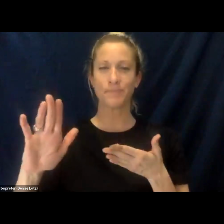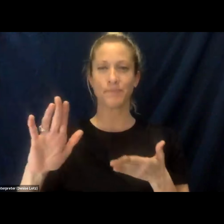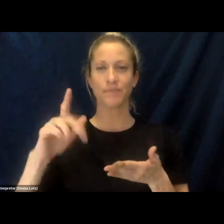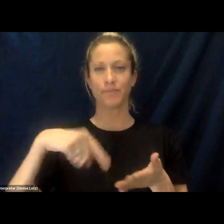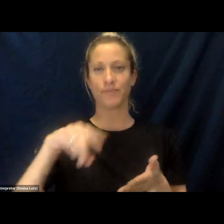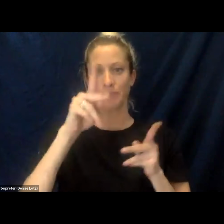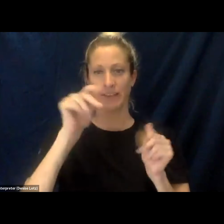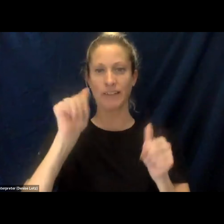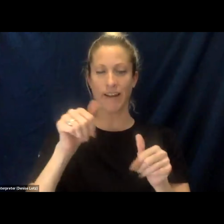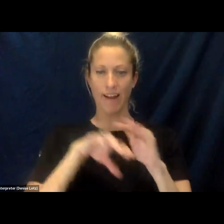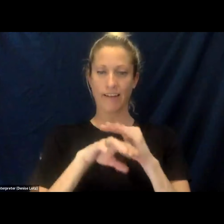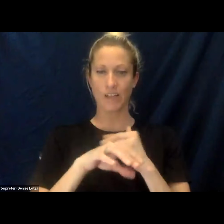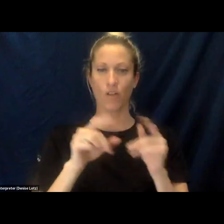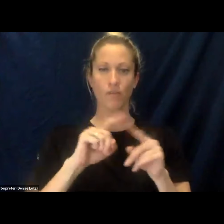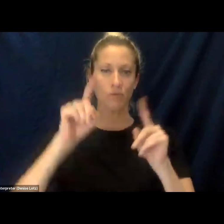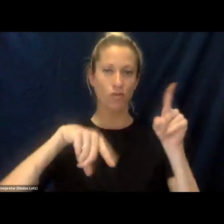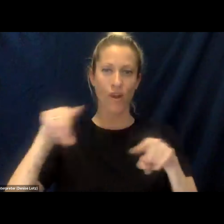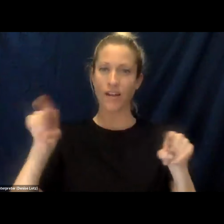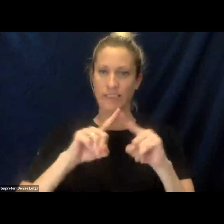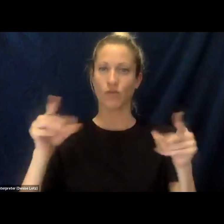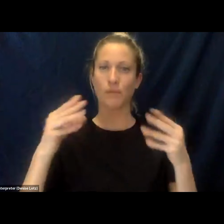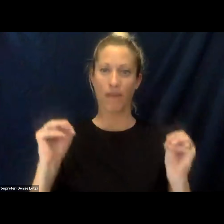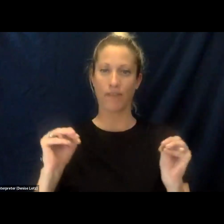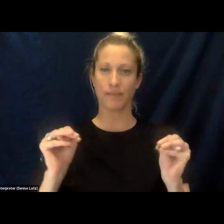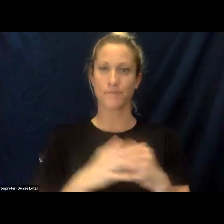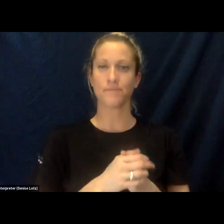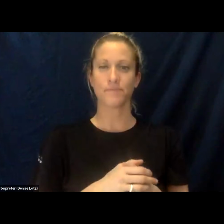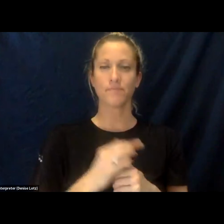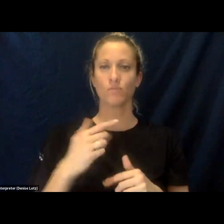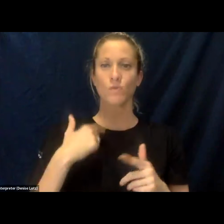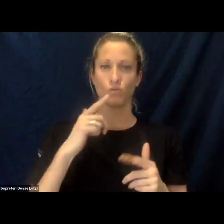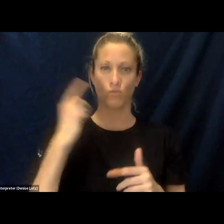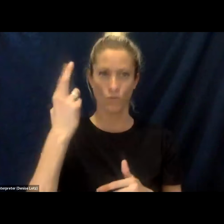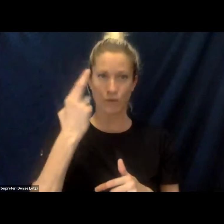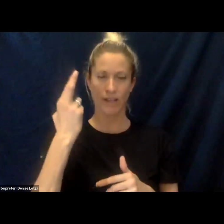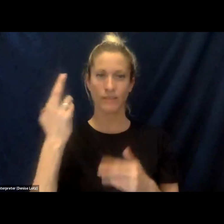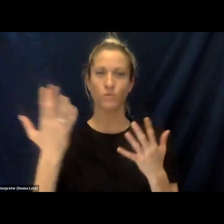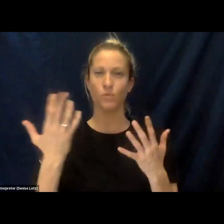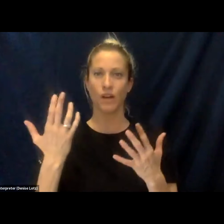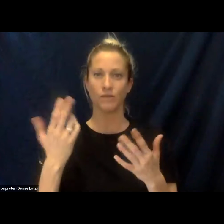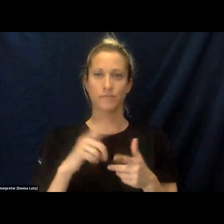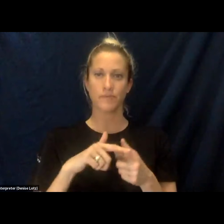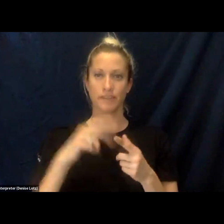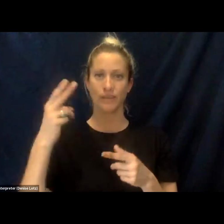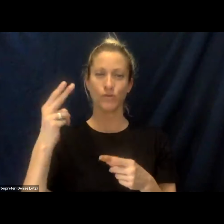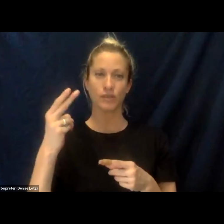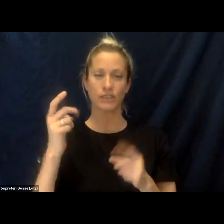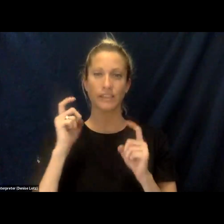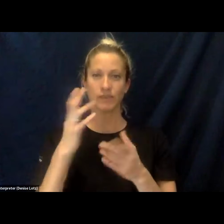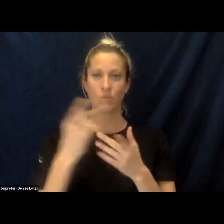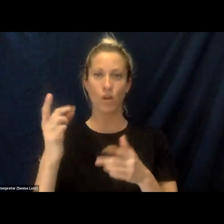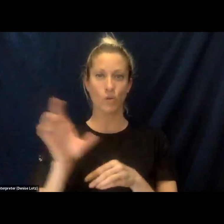can access those through a variety of different methods. Quickly, what we realized in our history is that just giving someone a